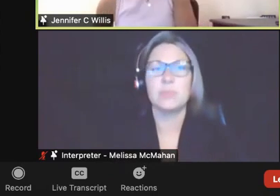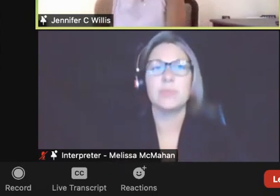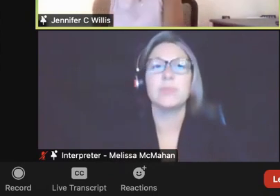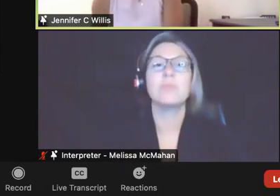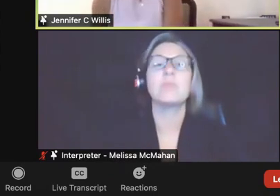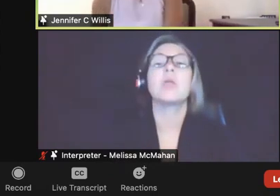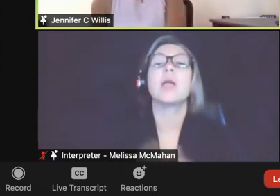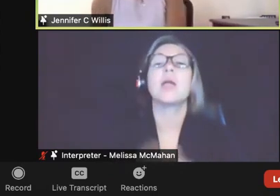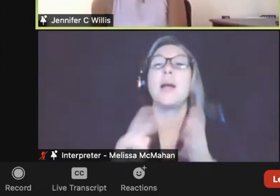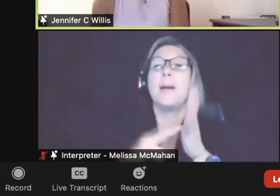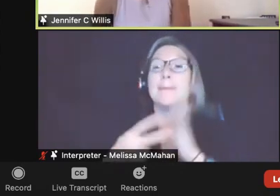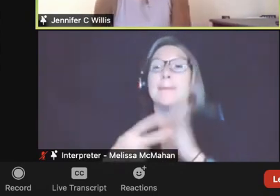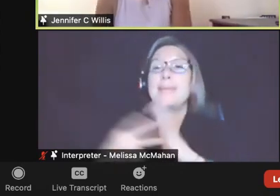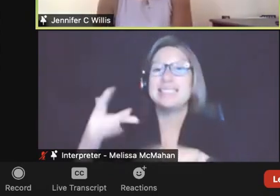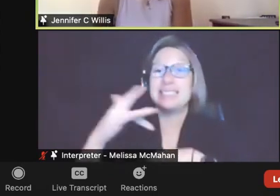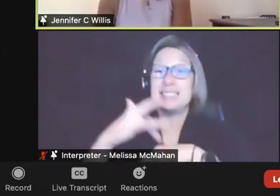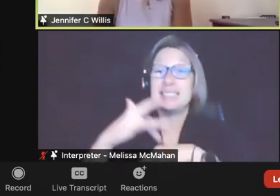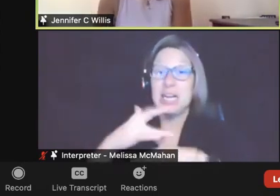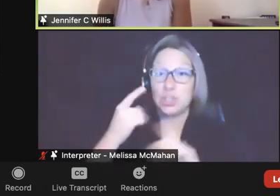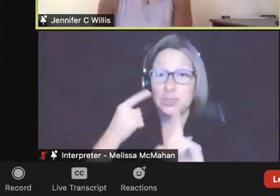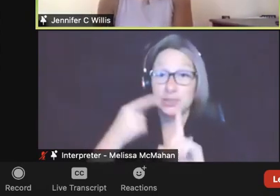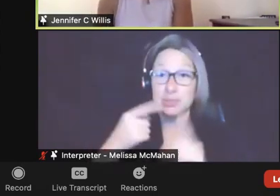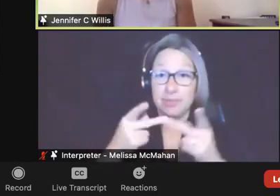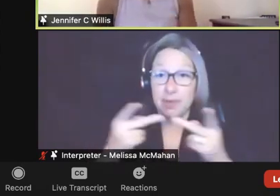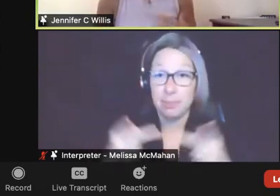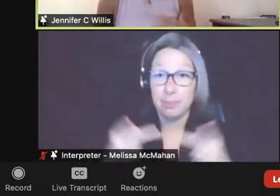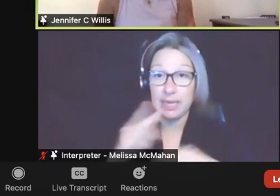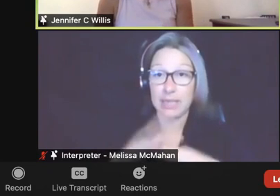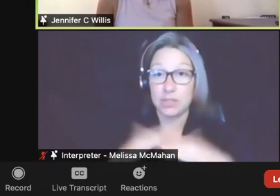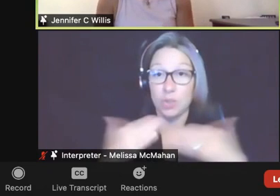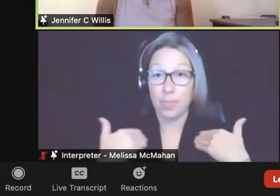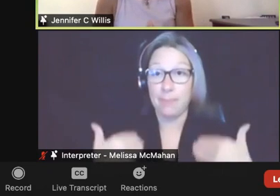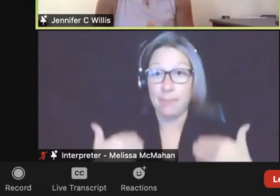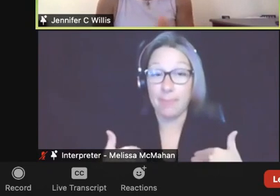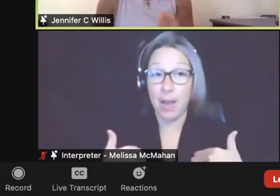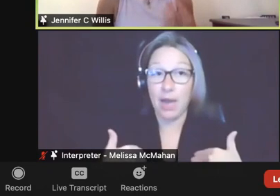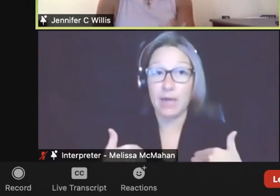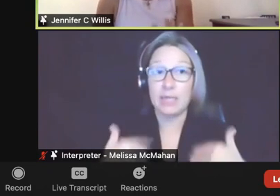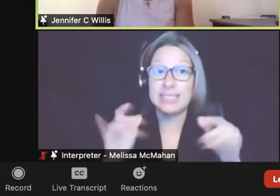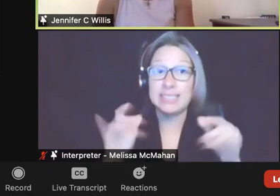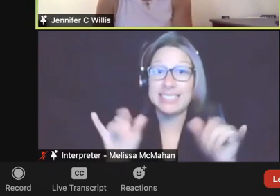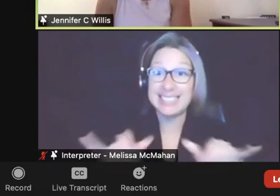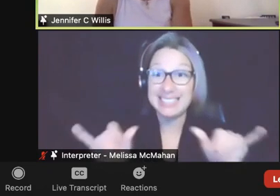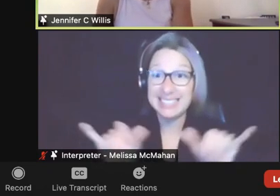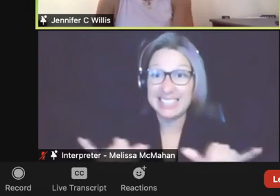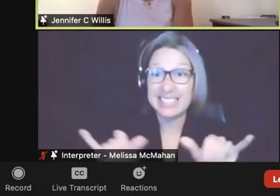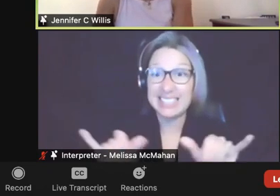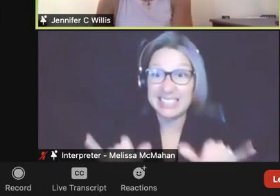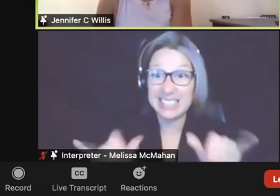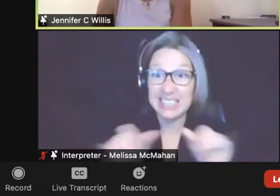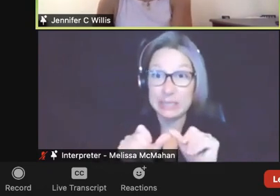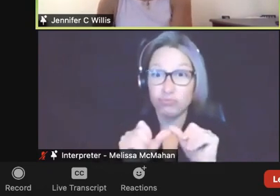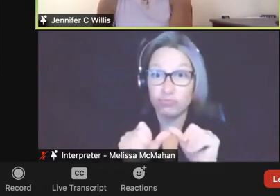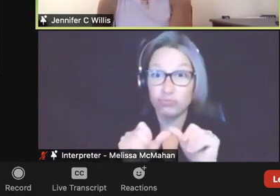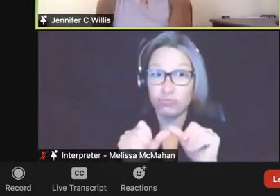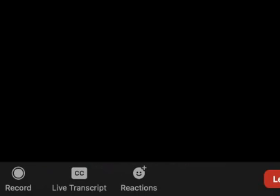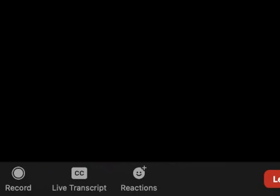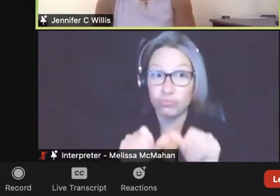are a touch at a specific place on a student's body that we do consistently to convey information about something that's going to